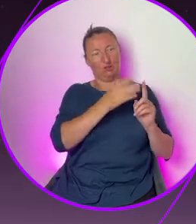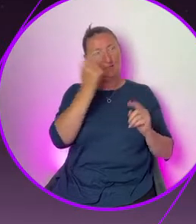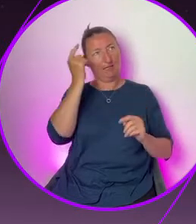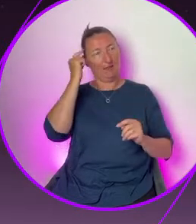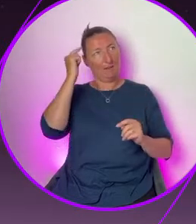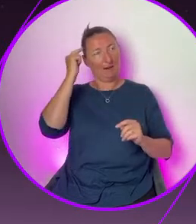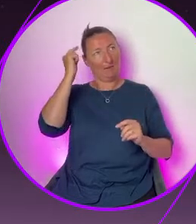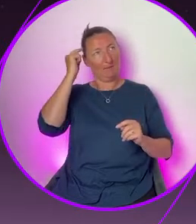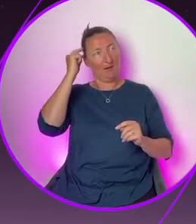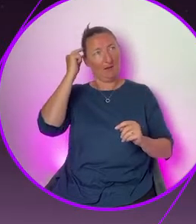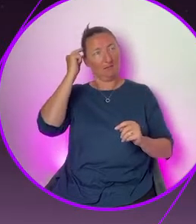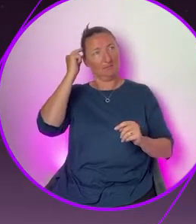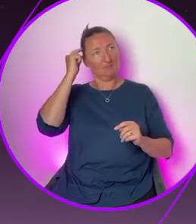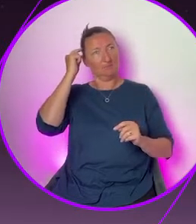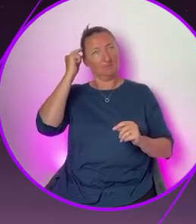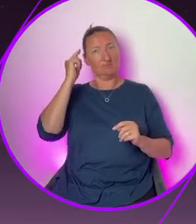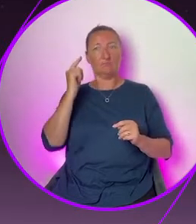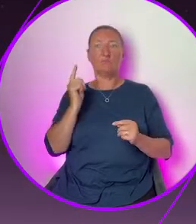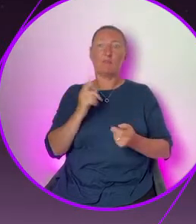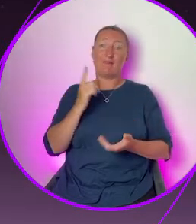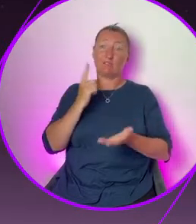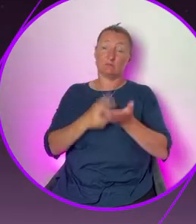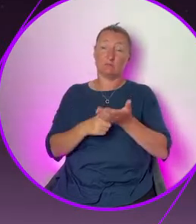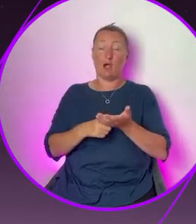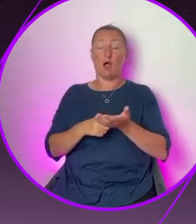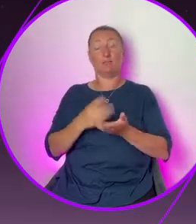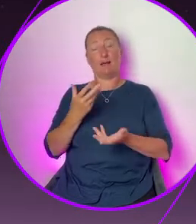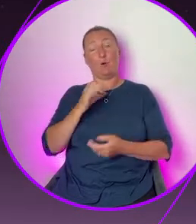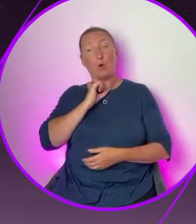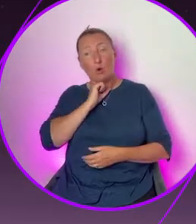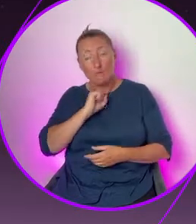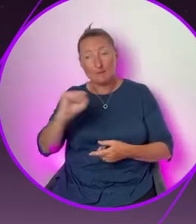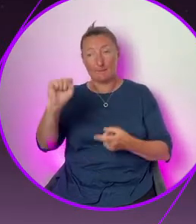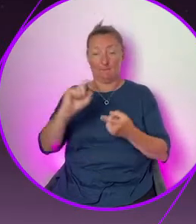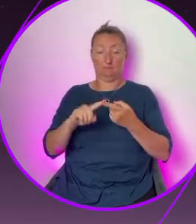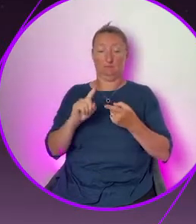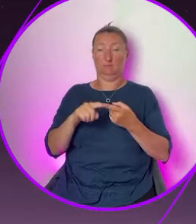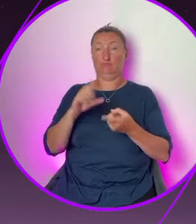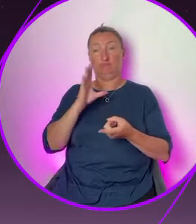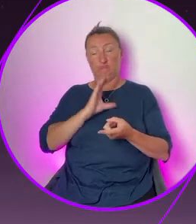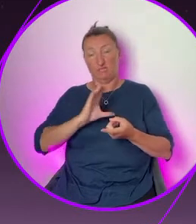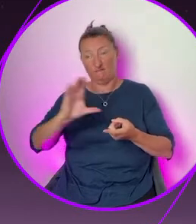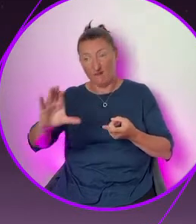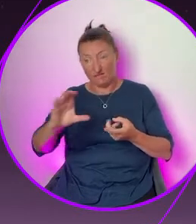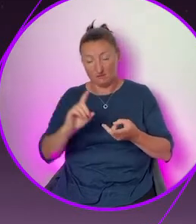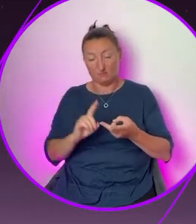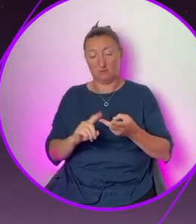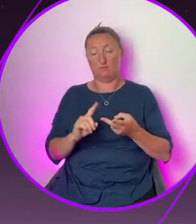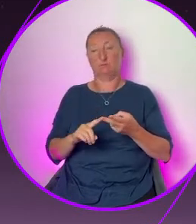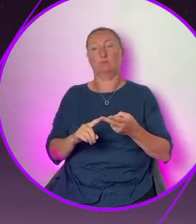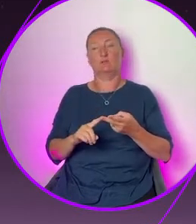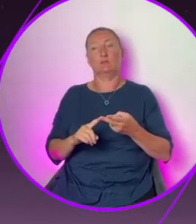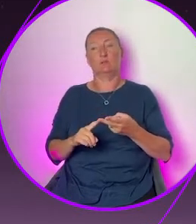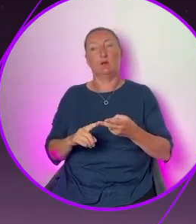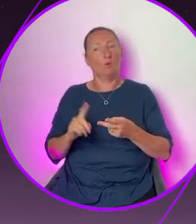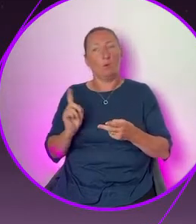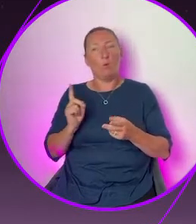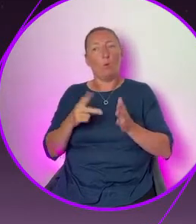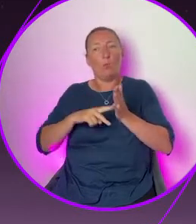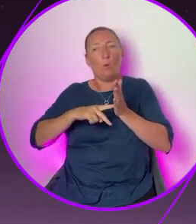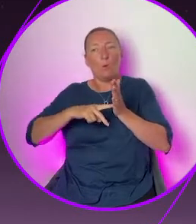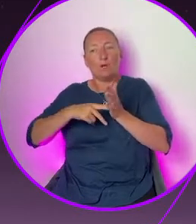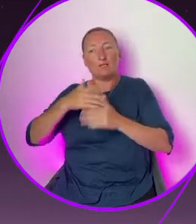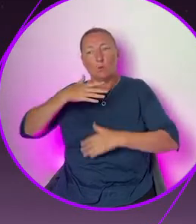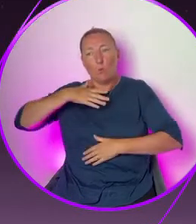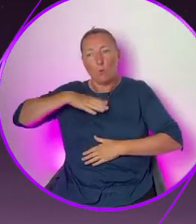choice around decisions of investment and commitment in terms of the capabilities that any organization would like to develop